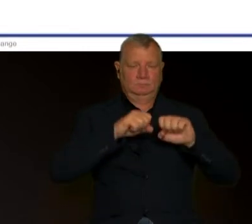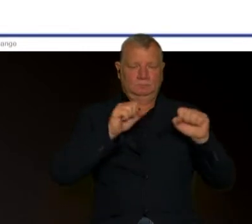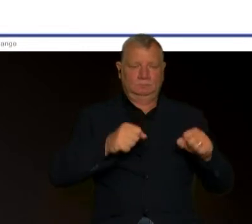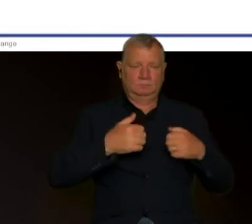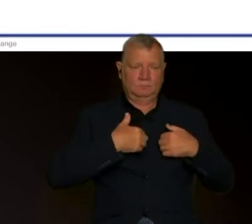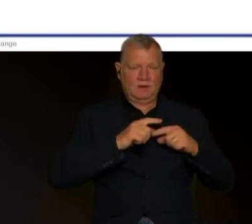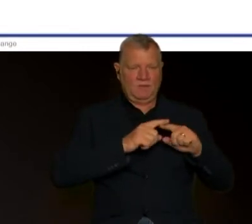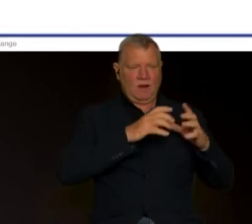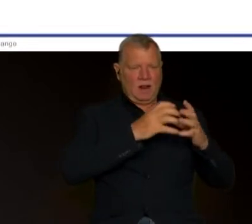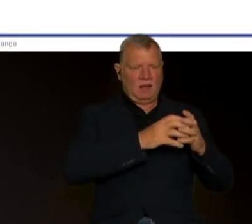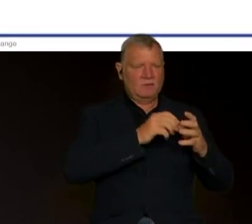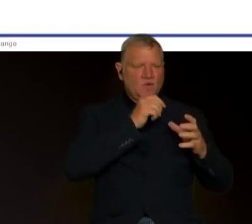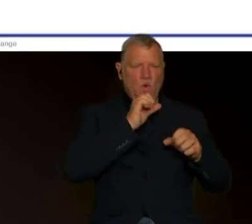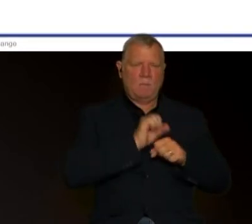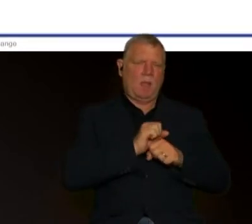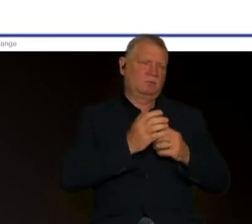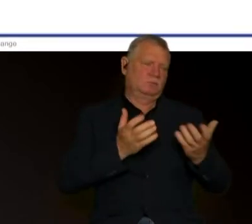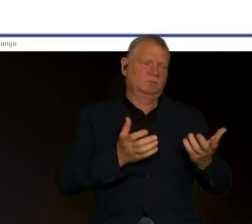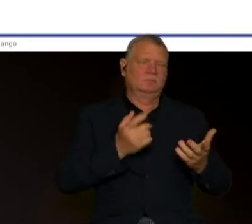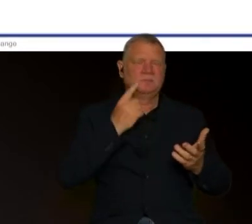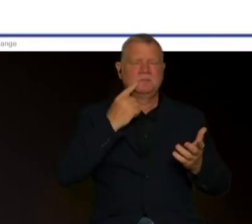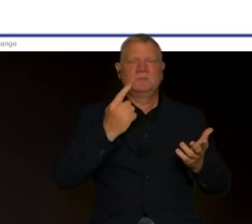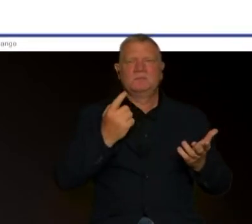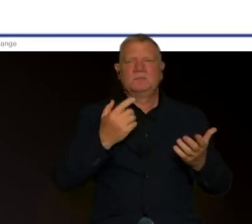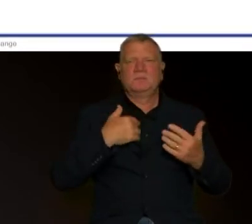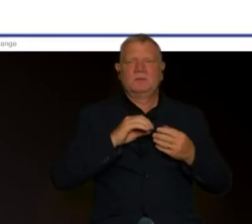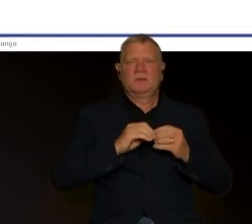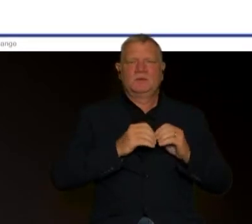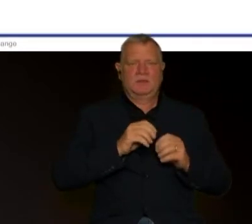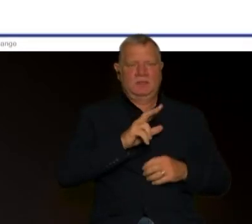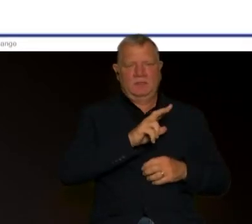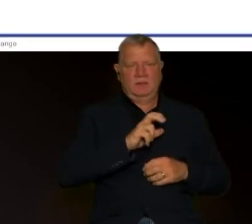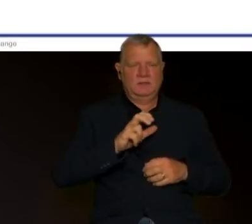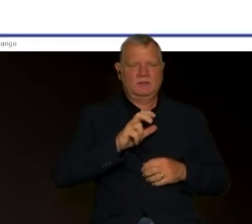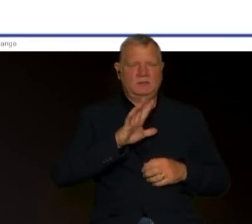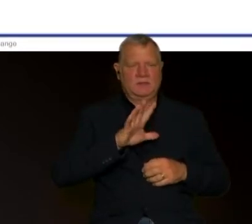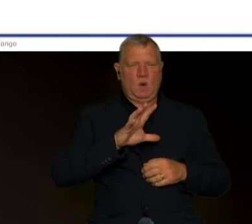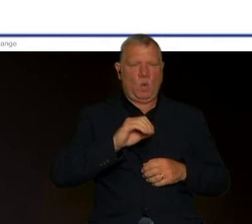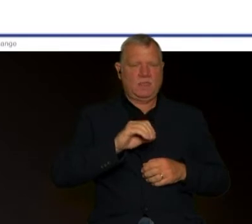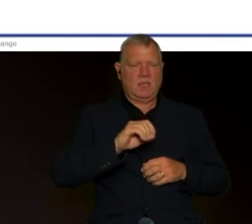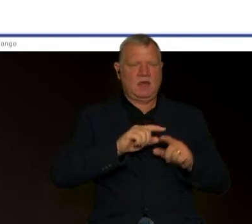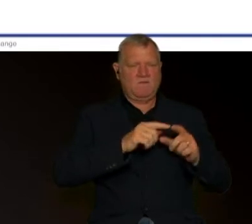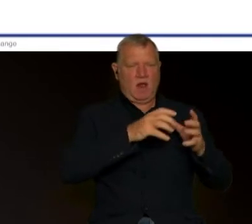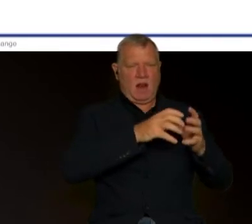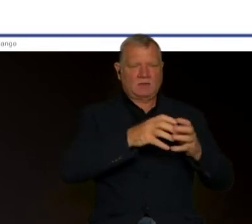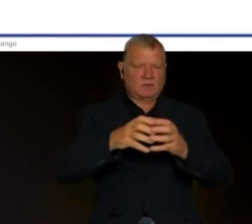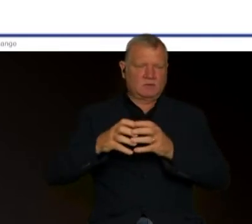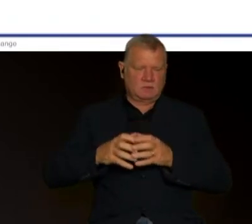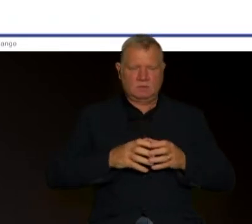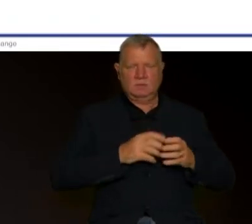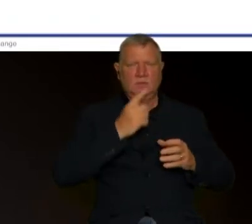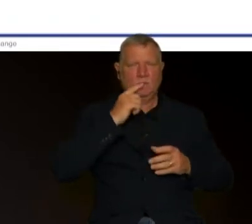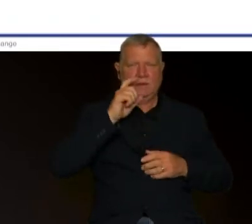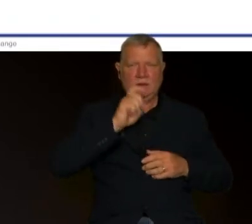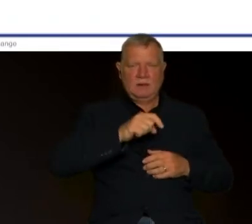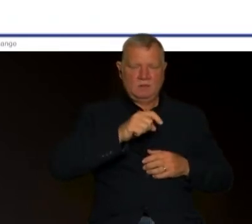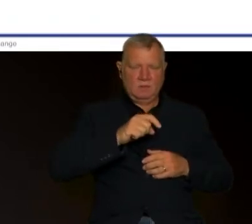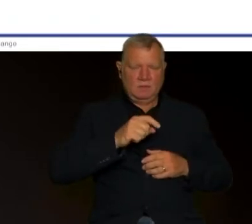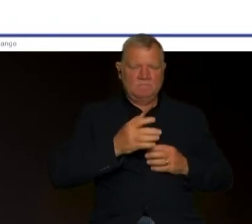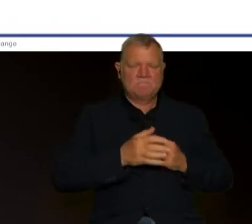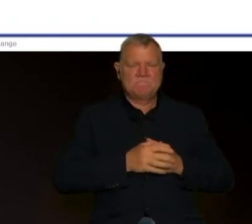the system has a lot of classes without employees, so we reached this number of 350 classes that